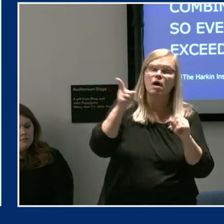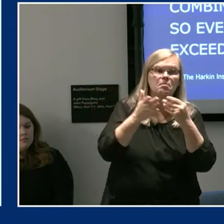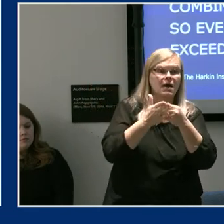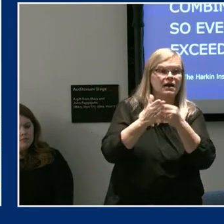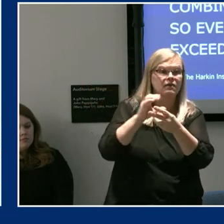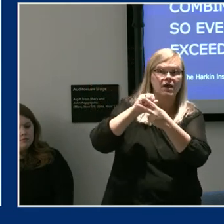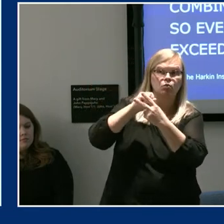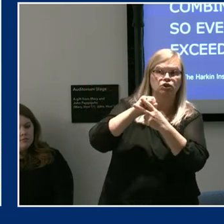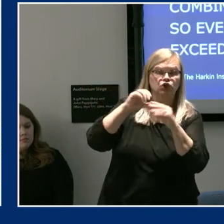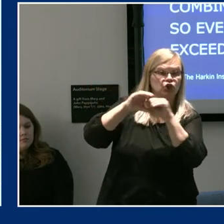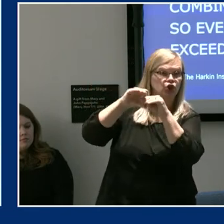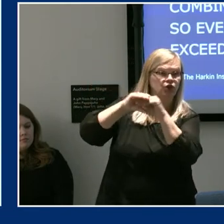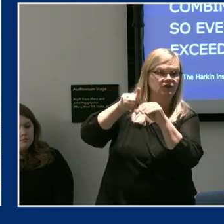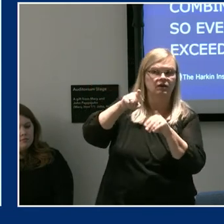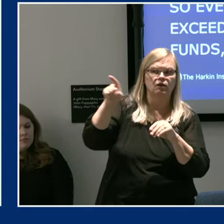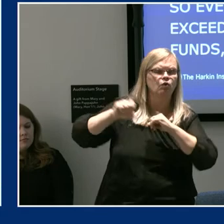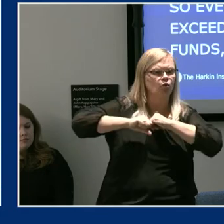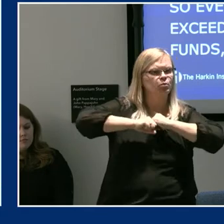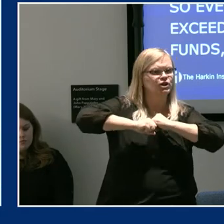are protected